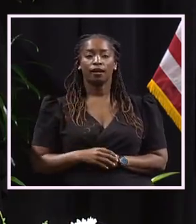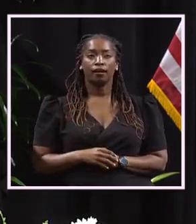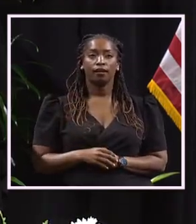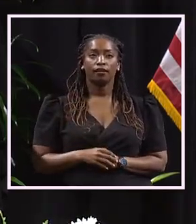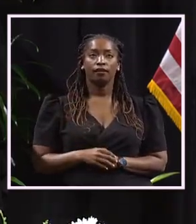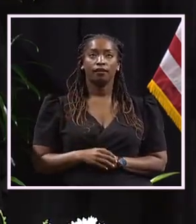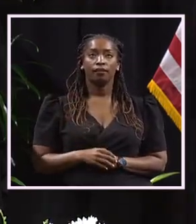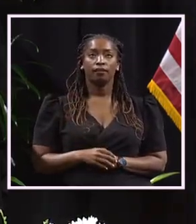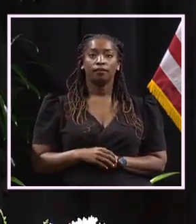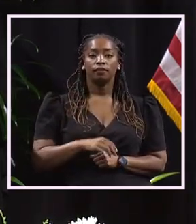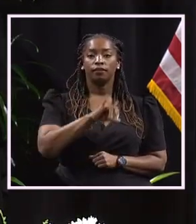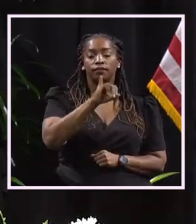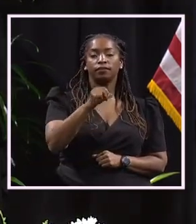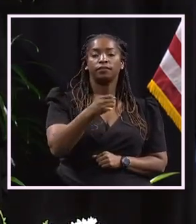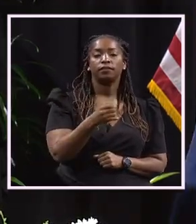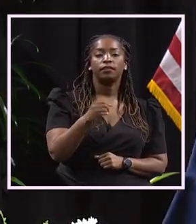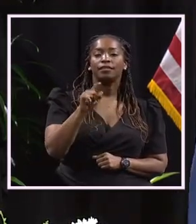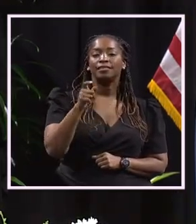Jason Tyler Criollo.